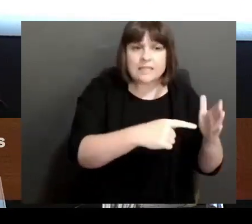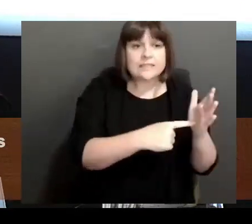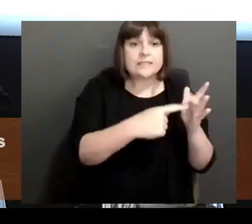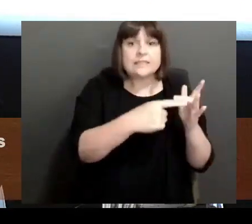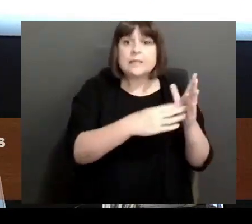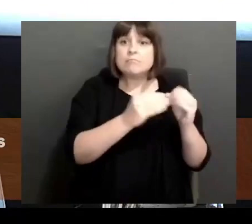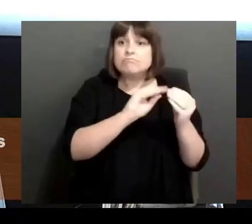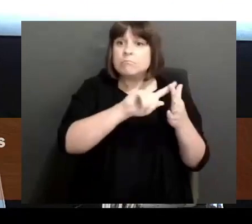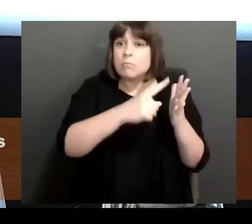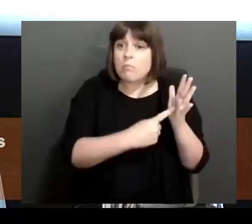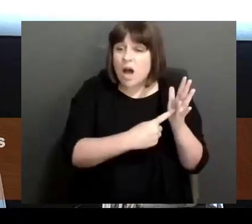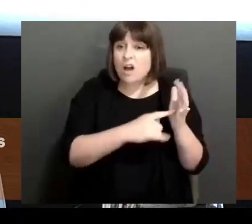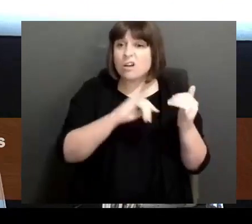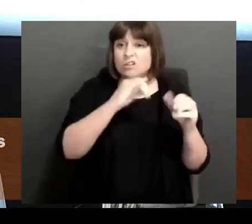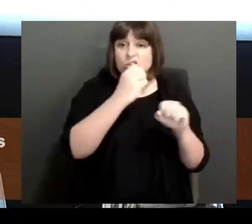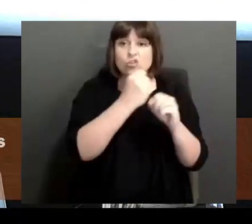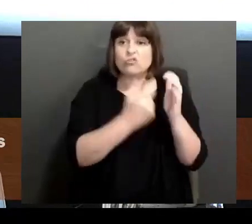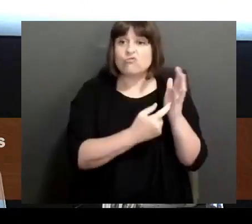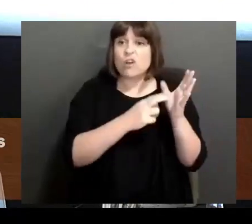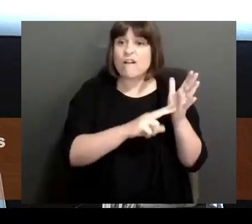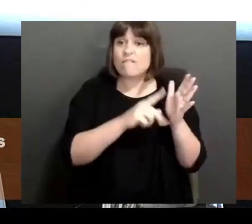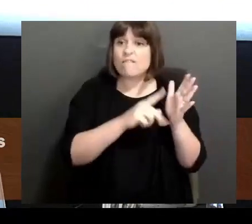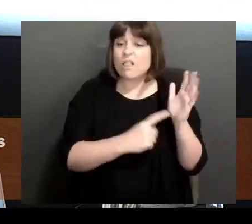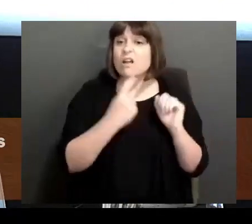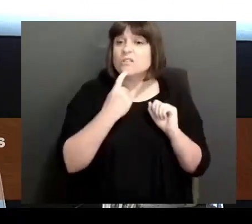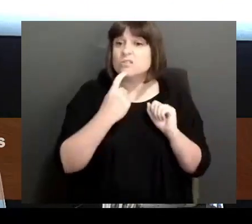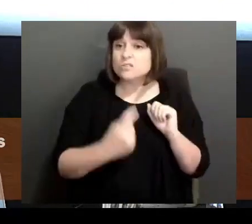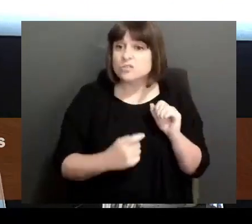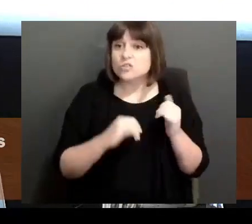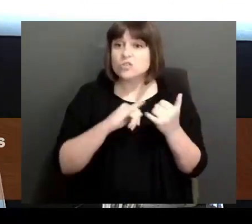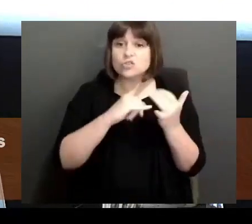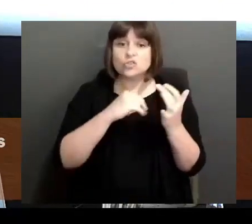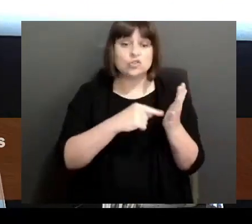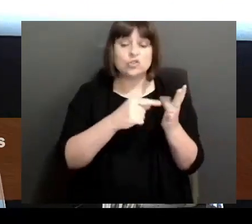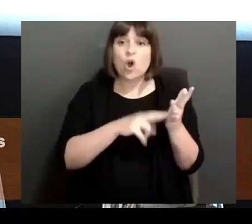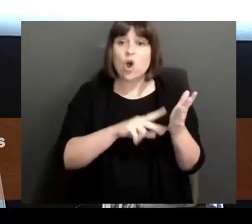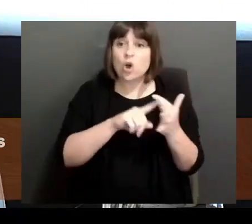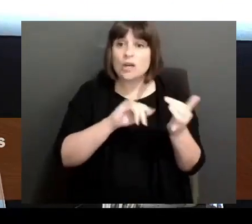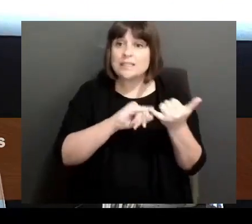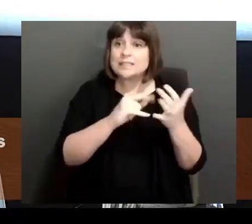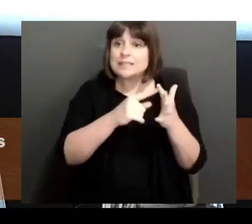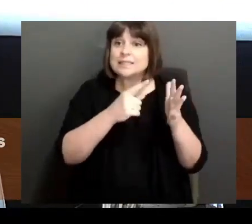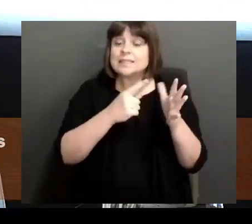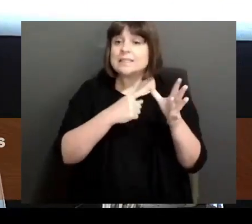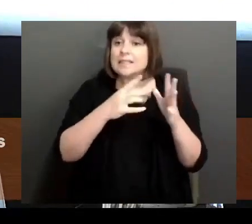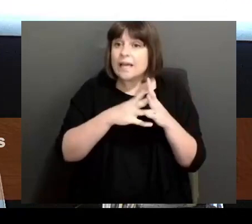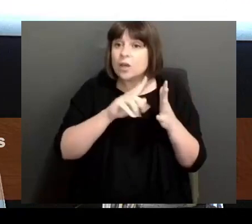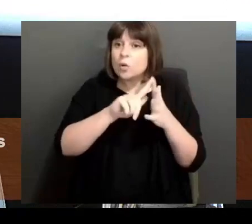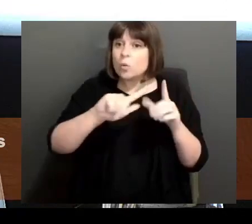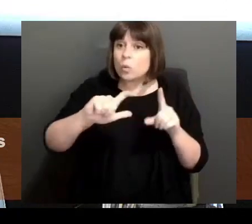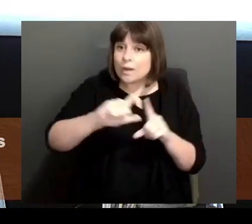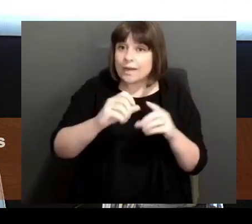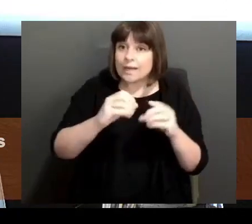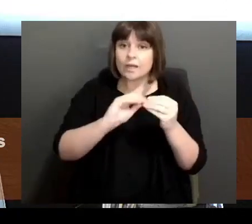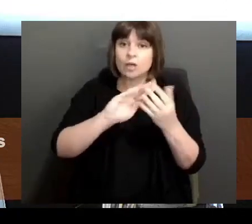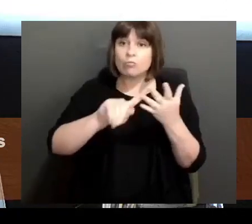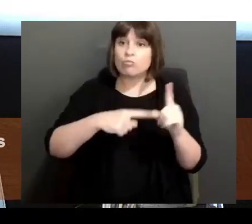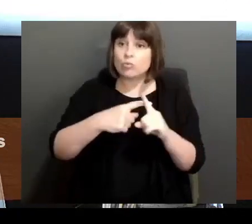gravel, stone, limestone, salt, guano, shell, seaweed, sand, loam or brick earth, not